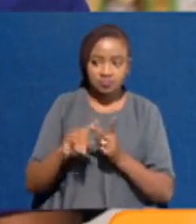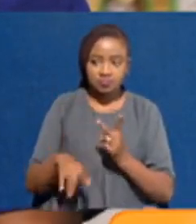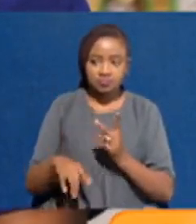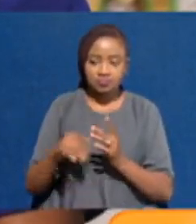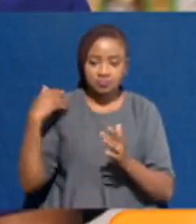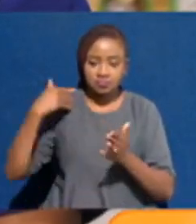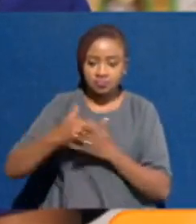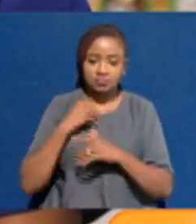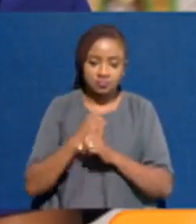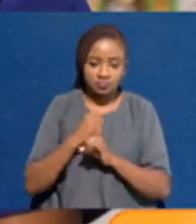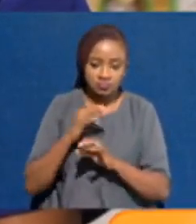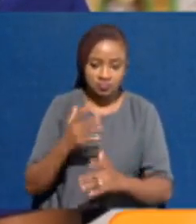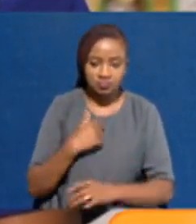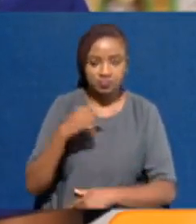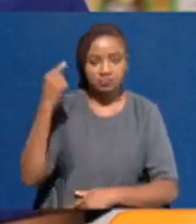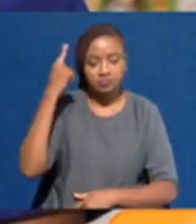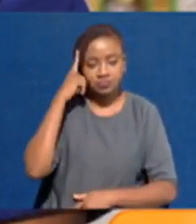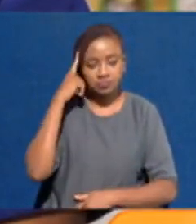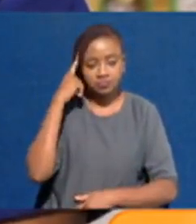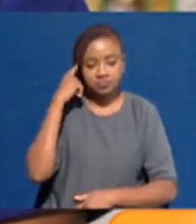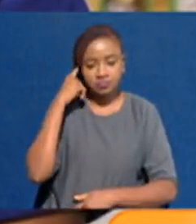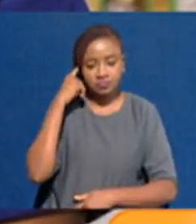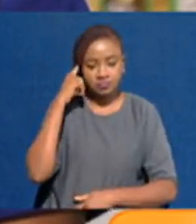journey, and we really thought that, you know, it was a